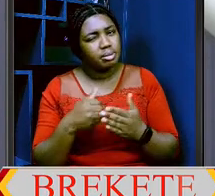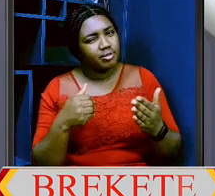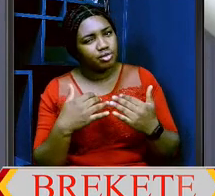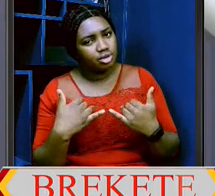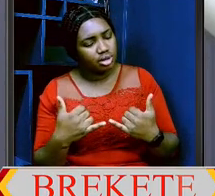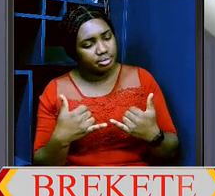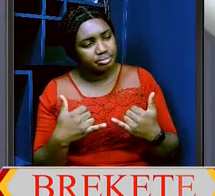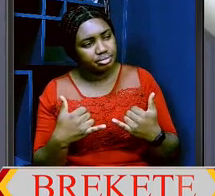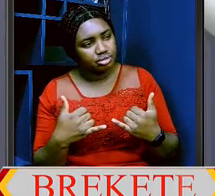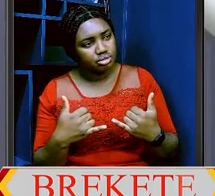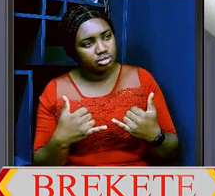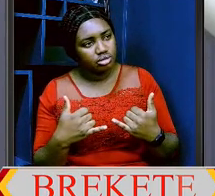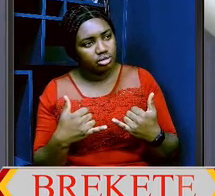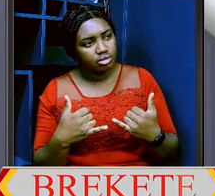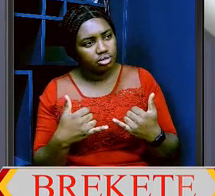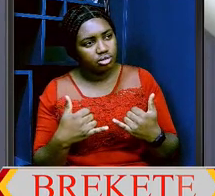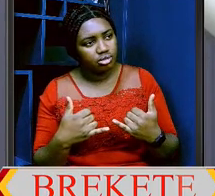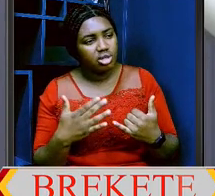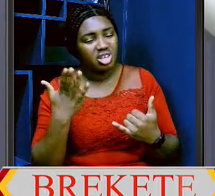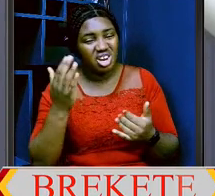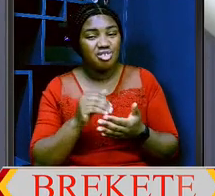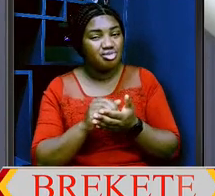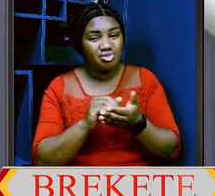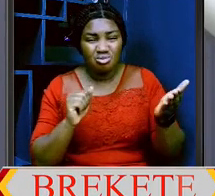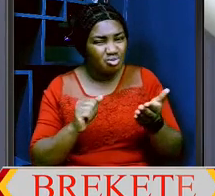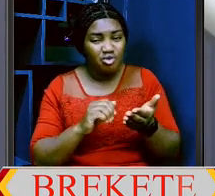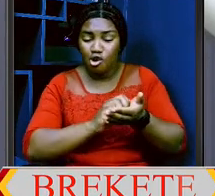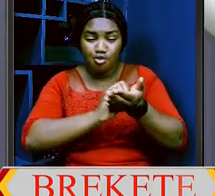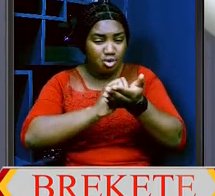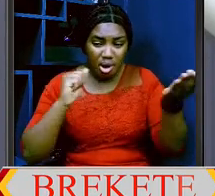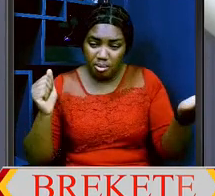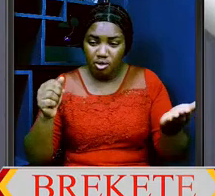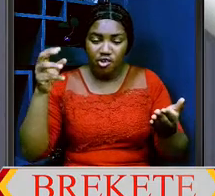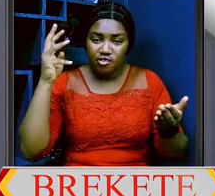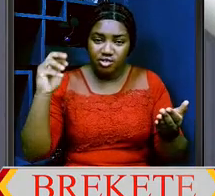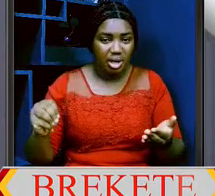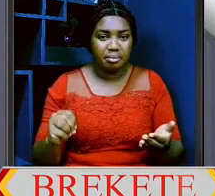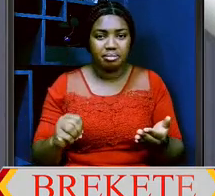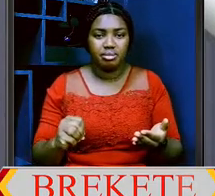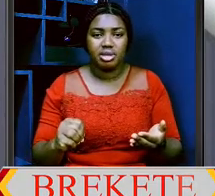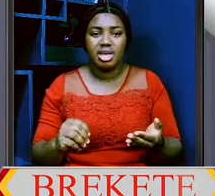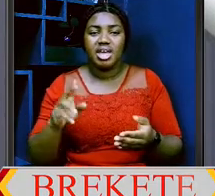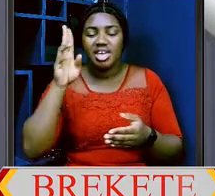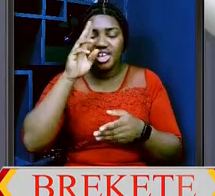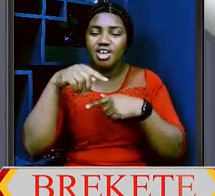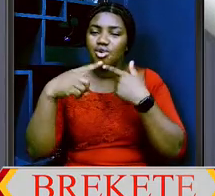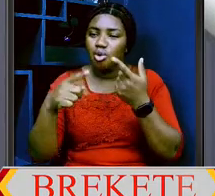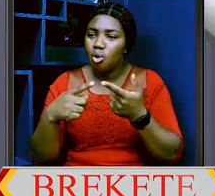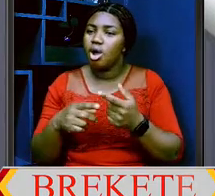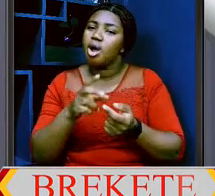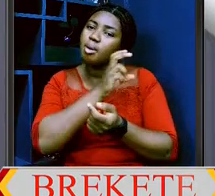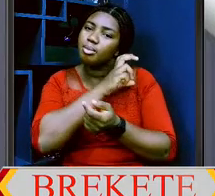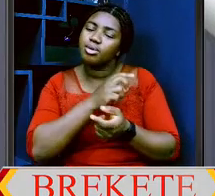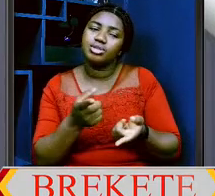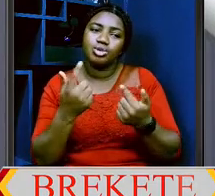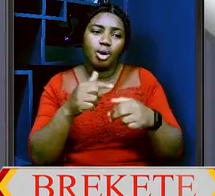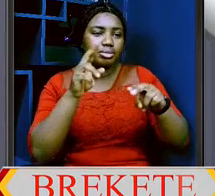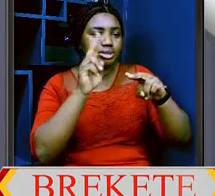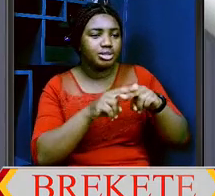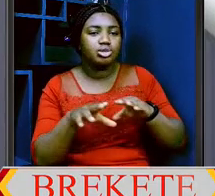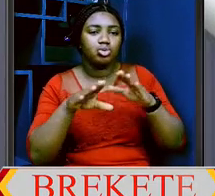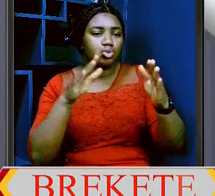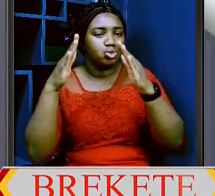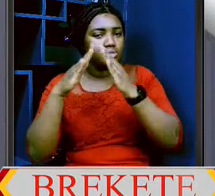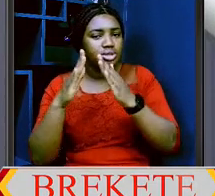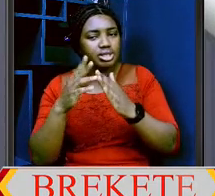now yes eject eject this man he go the police come down do